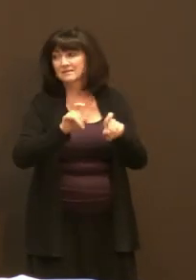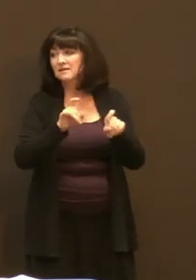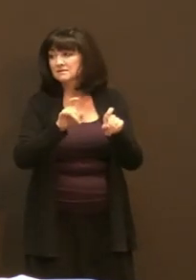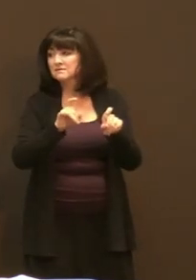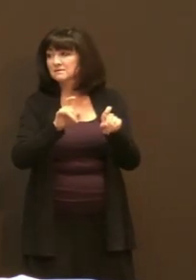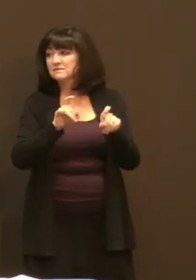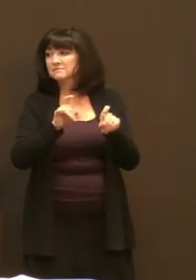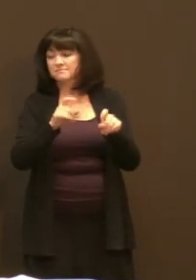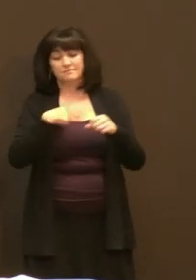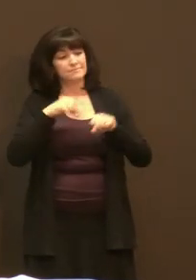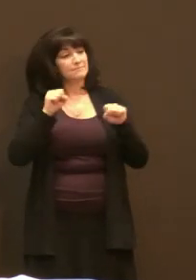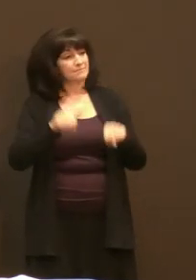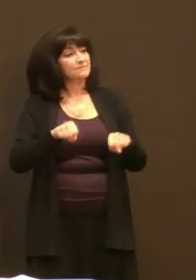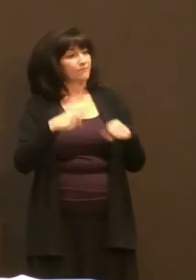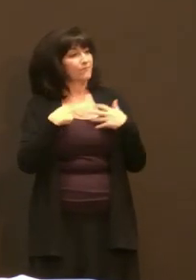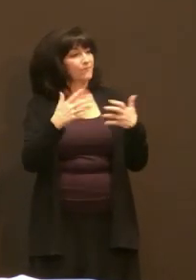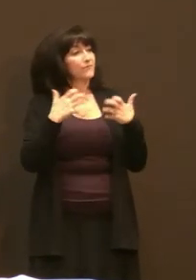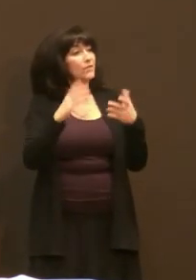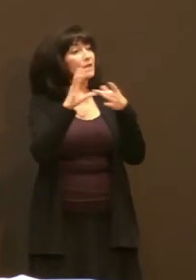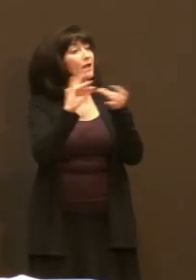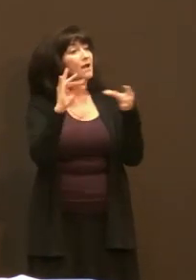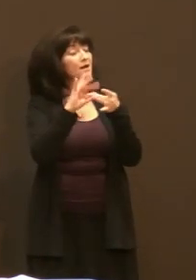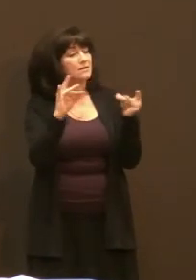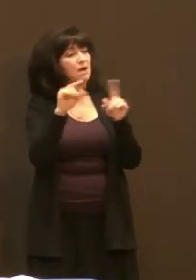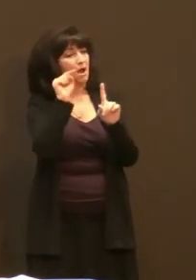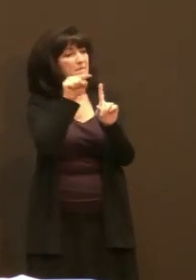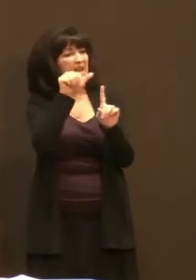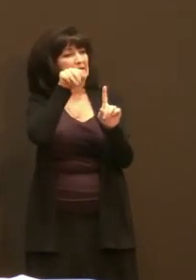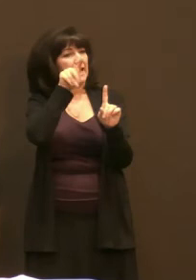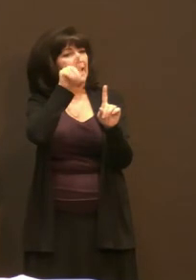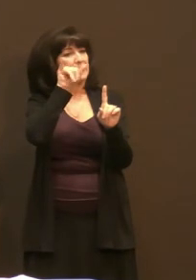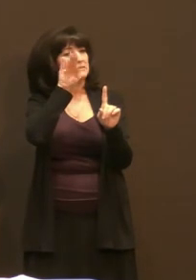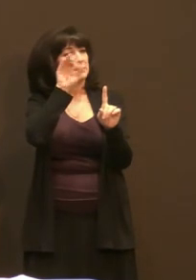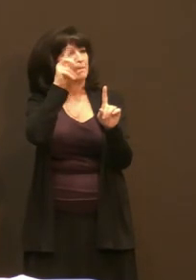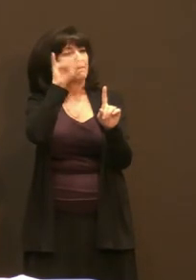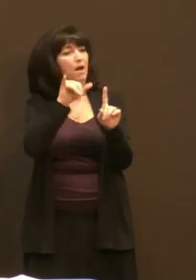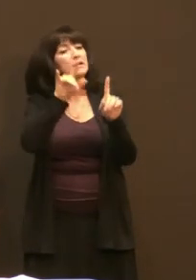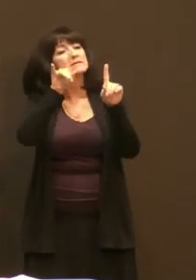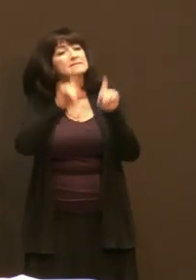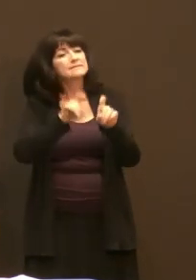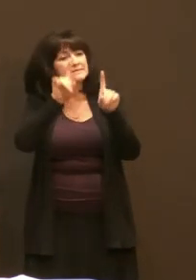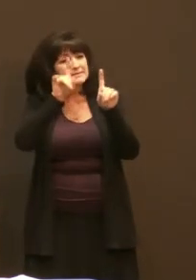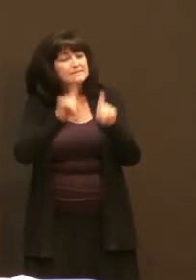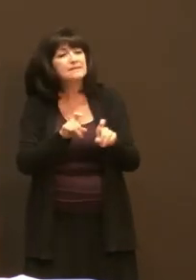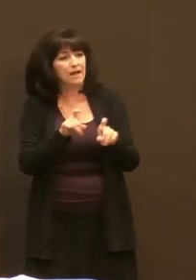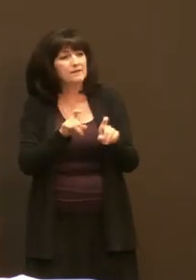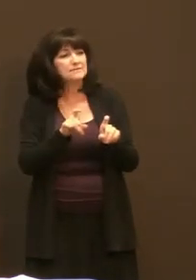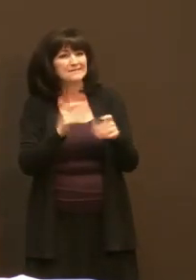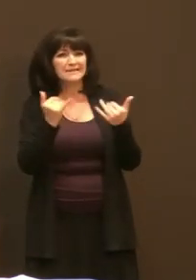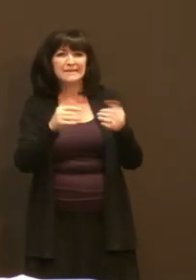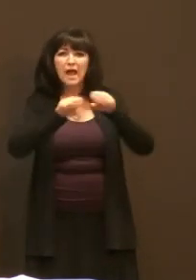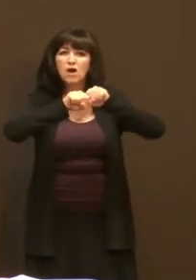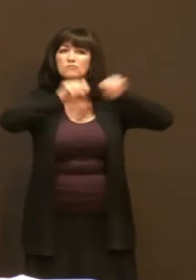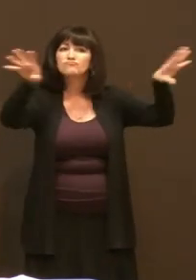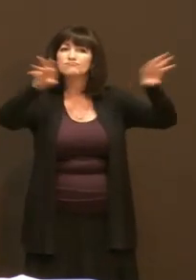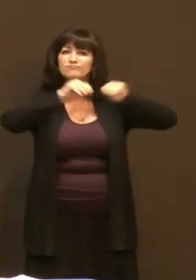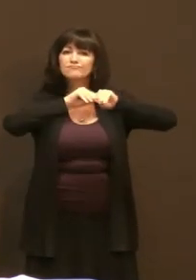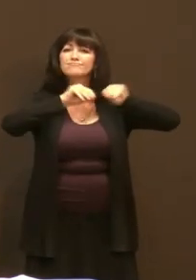to comment about antibody testing for a moment, because there is a lot of press coverage on antibody testing,